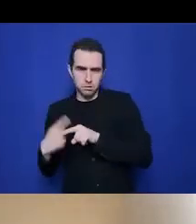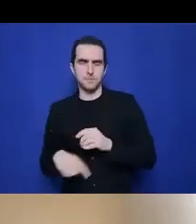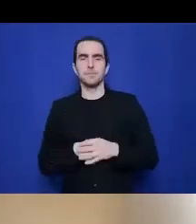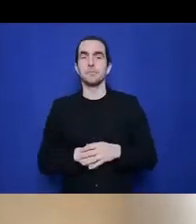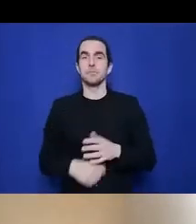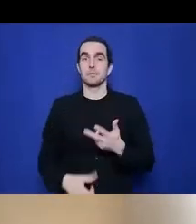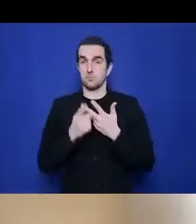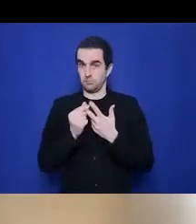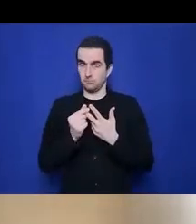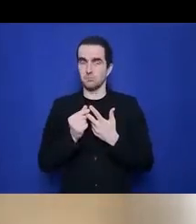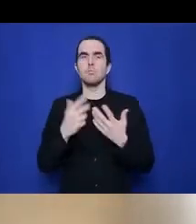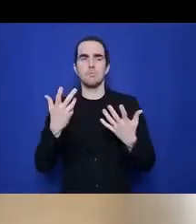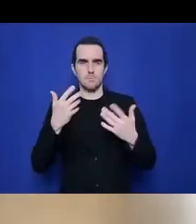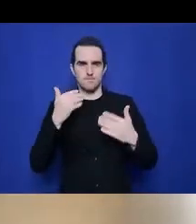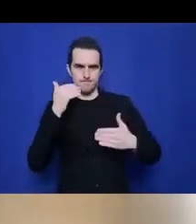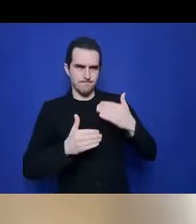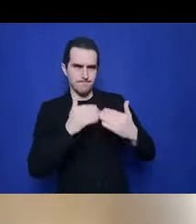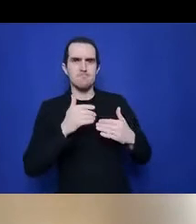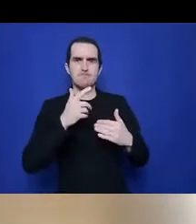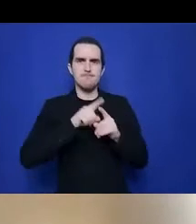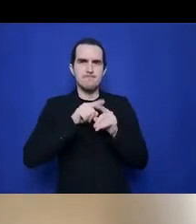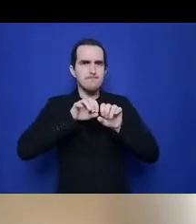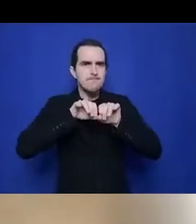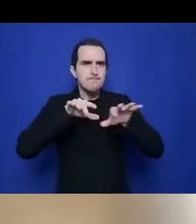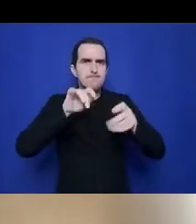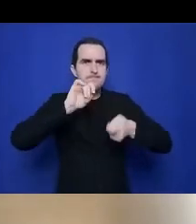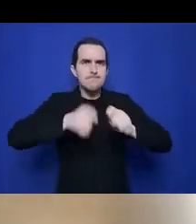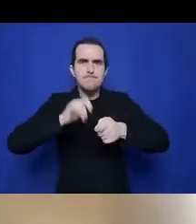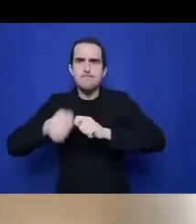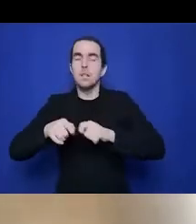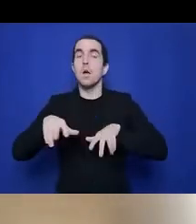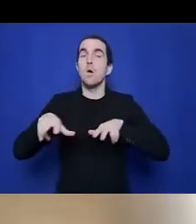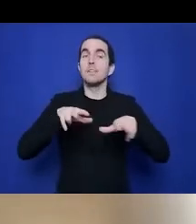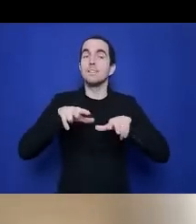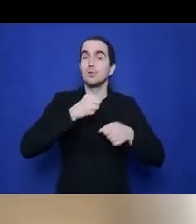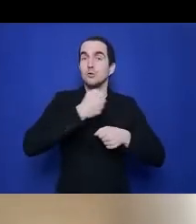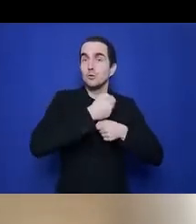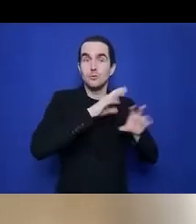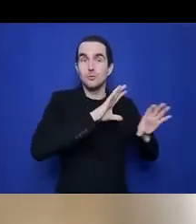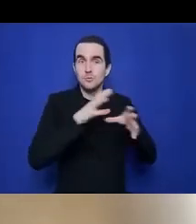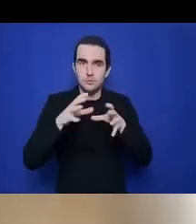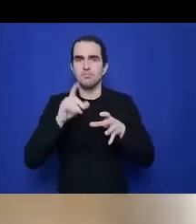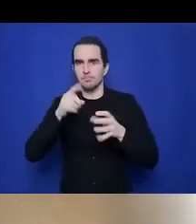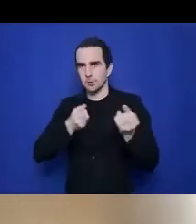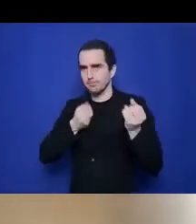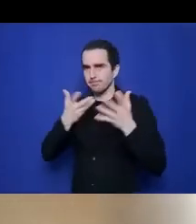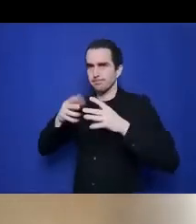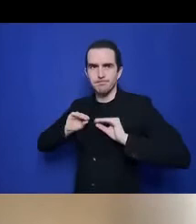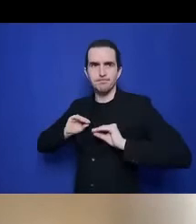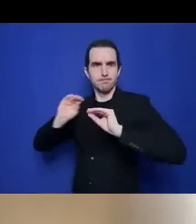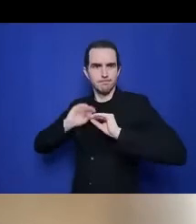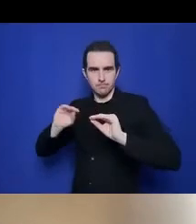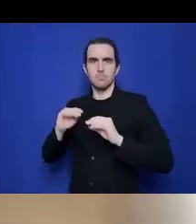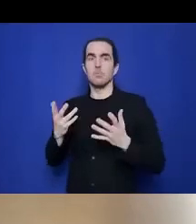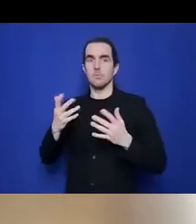around disability awareness for all staff members. And number four, equipment